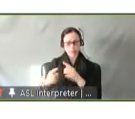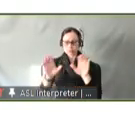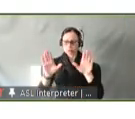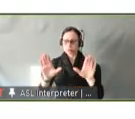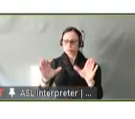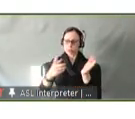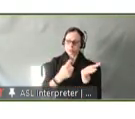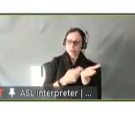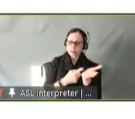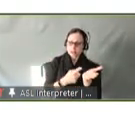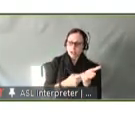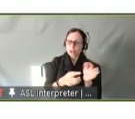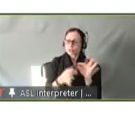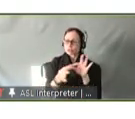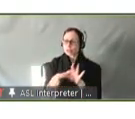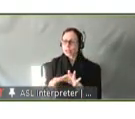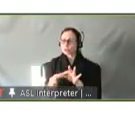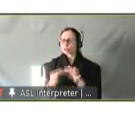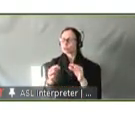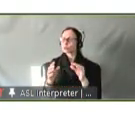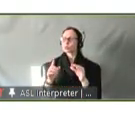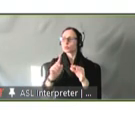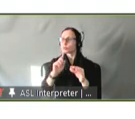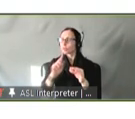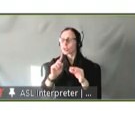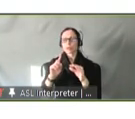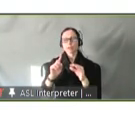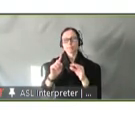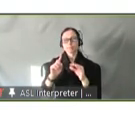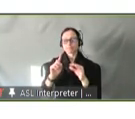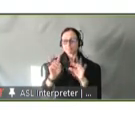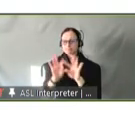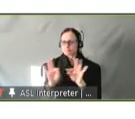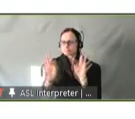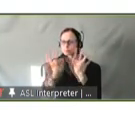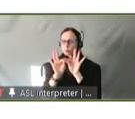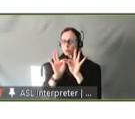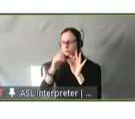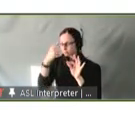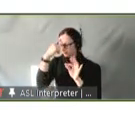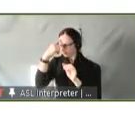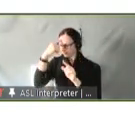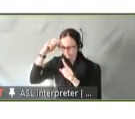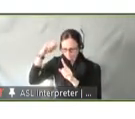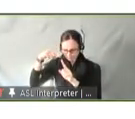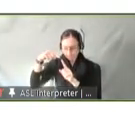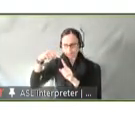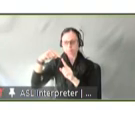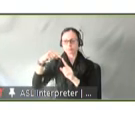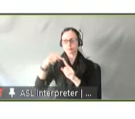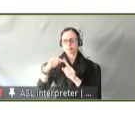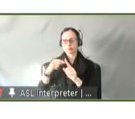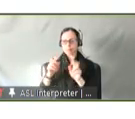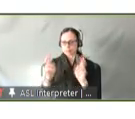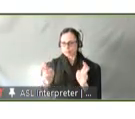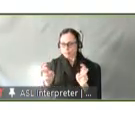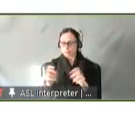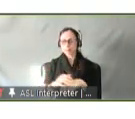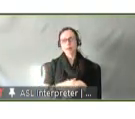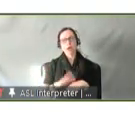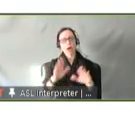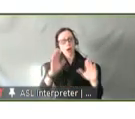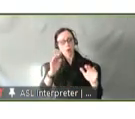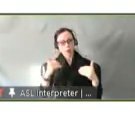discussions around a number of very enlightening and thought-provoking panels and presentations. Hope you all have a